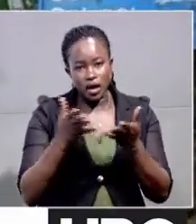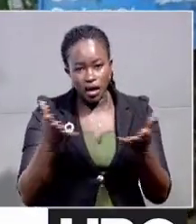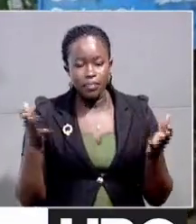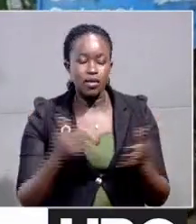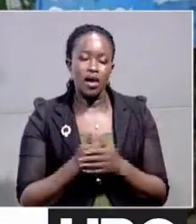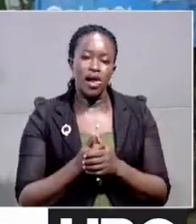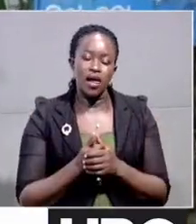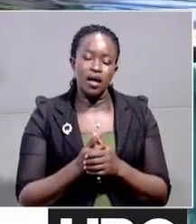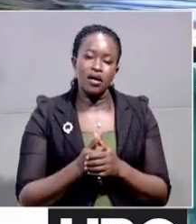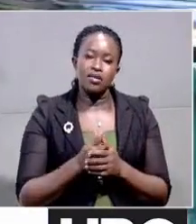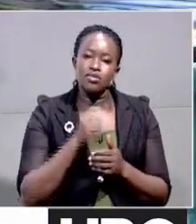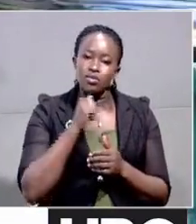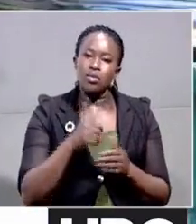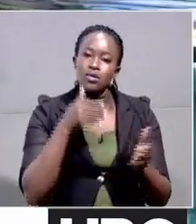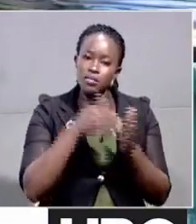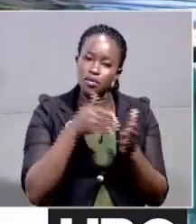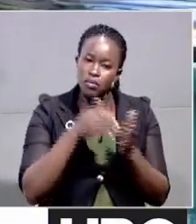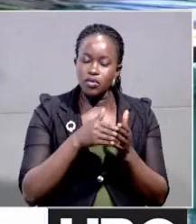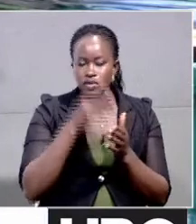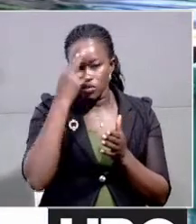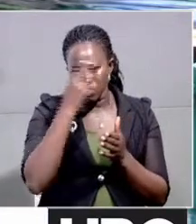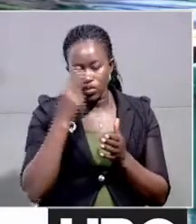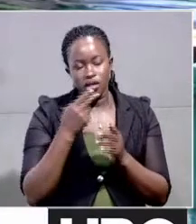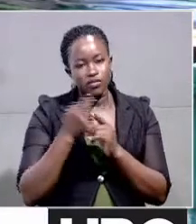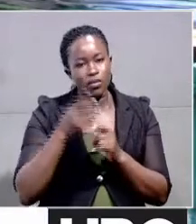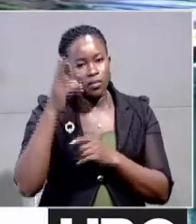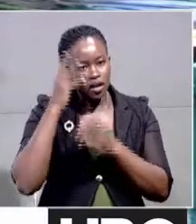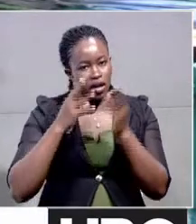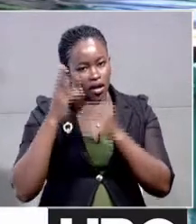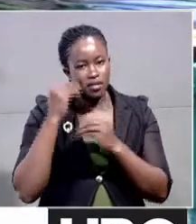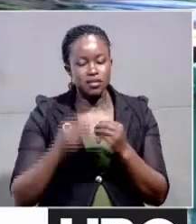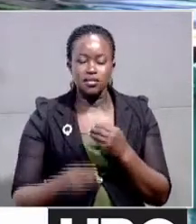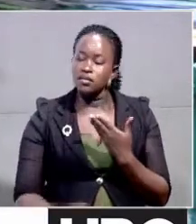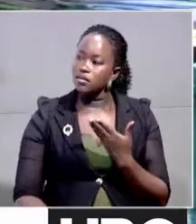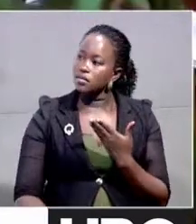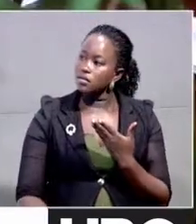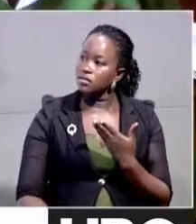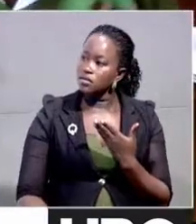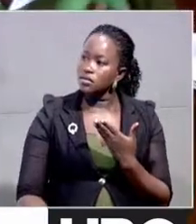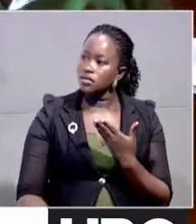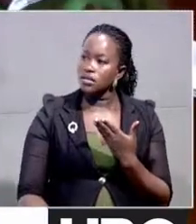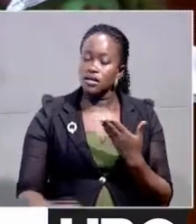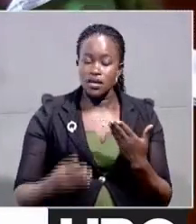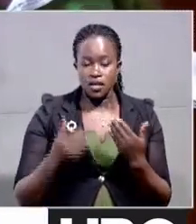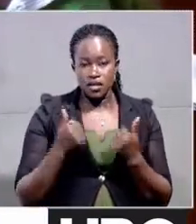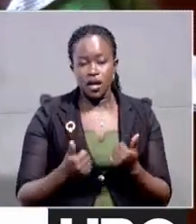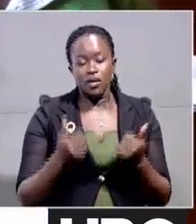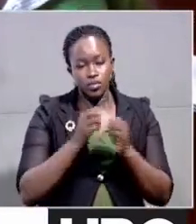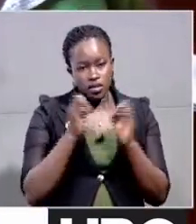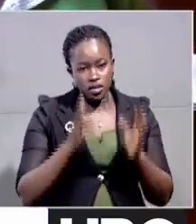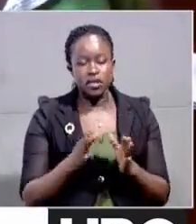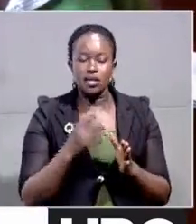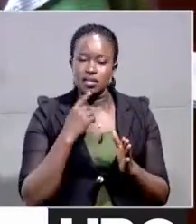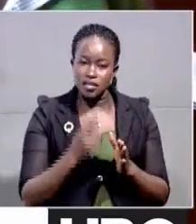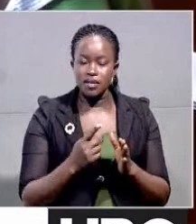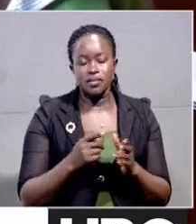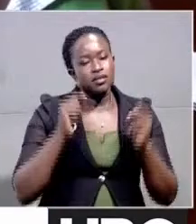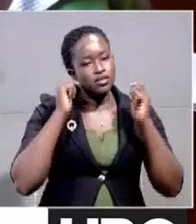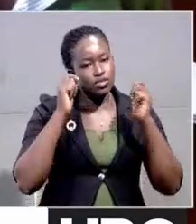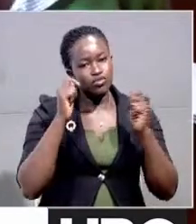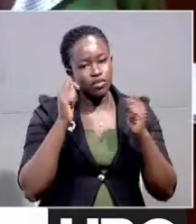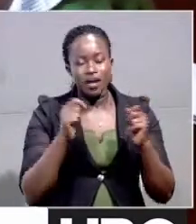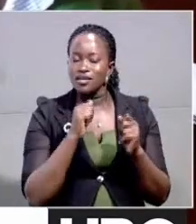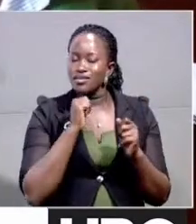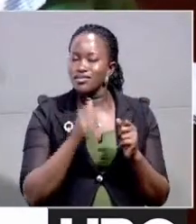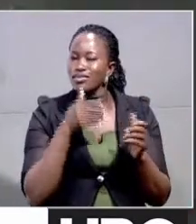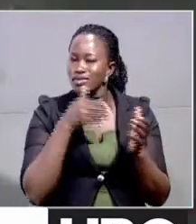affecting students' education. The rest 17 are also humans, but they are now teaching. Teacher says the strike did not